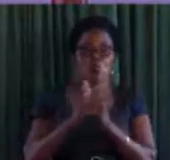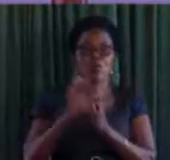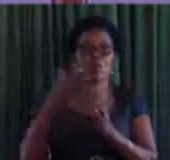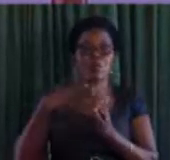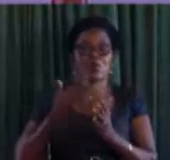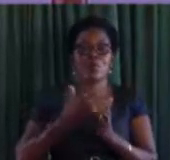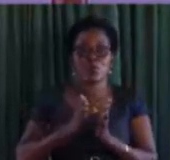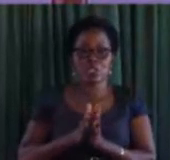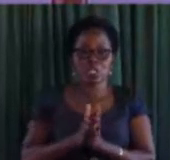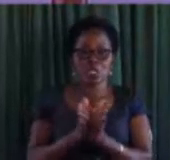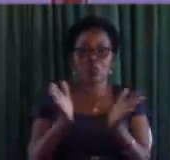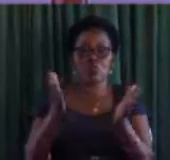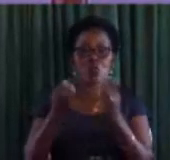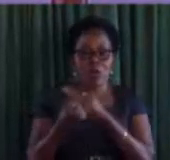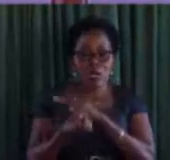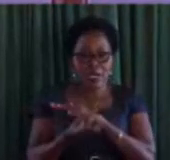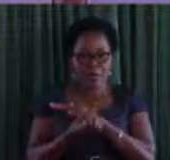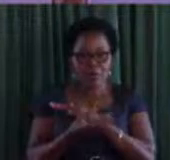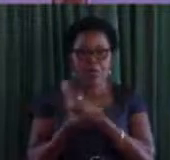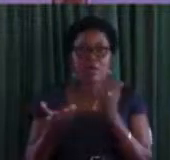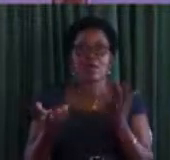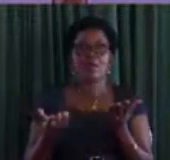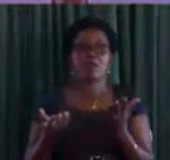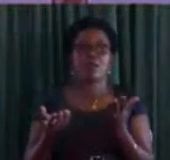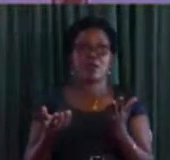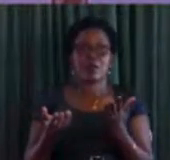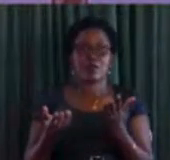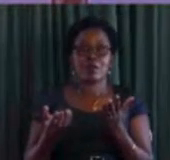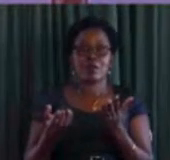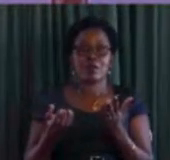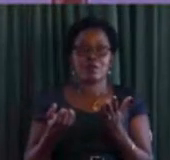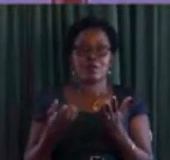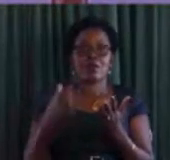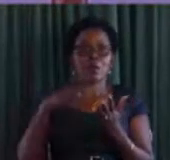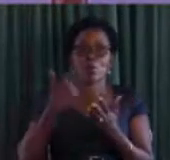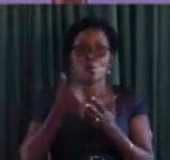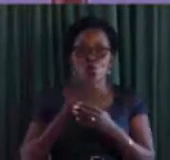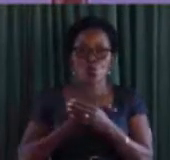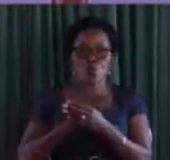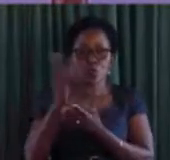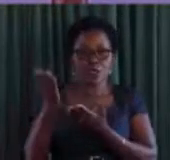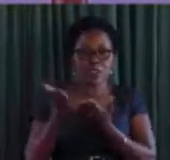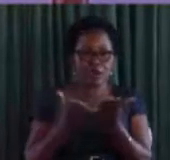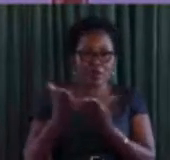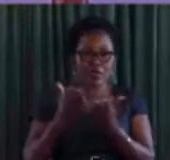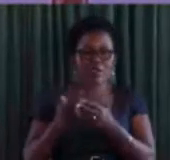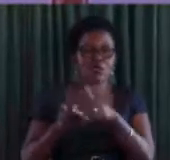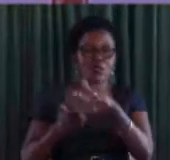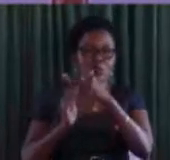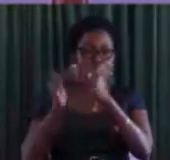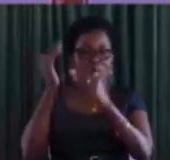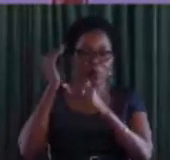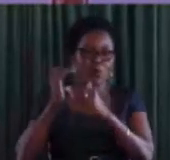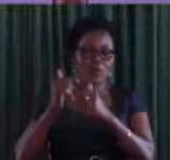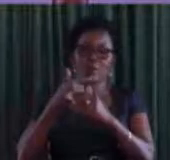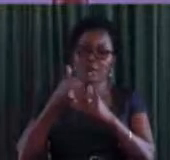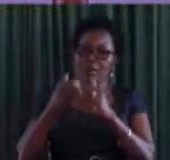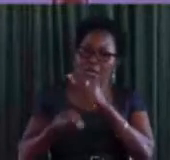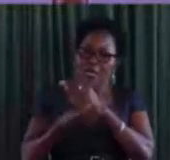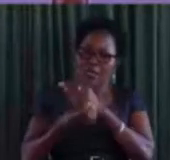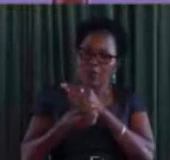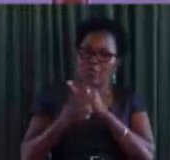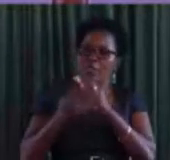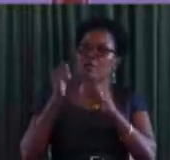explain to the consumers of their services of what they do, how they arrive at those